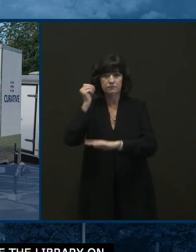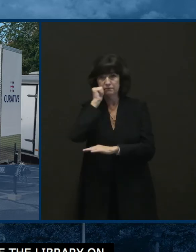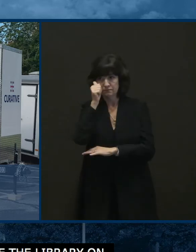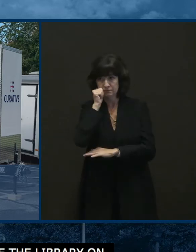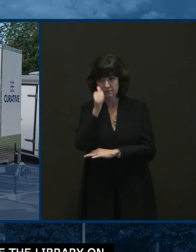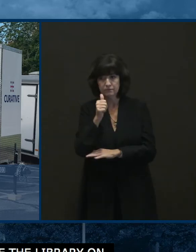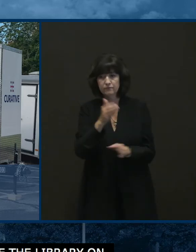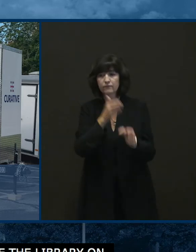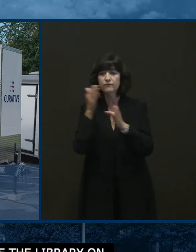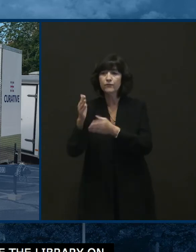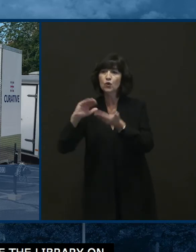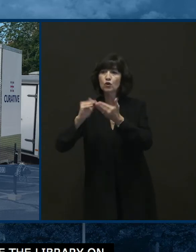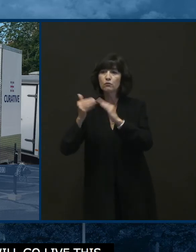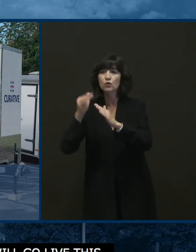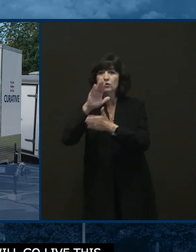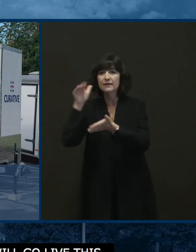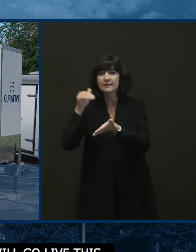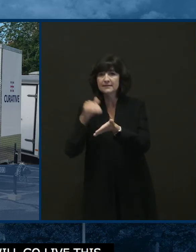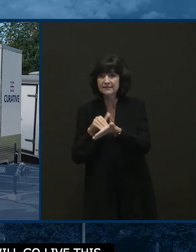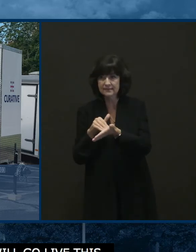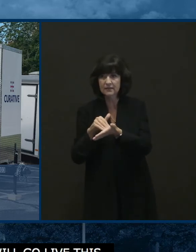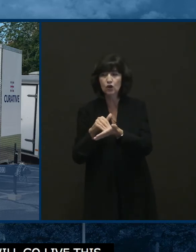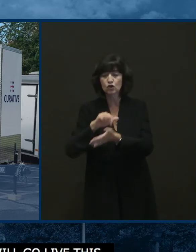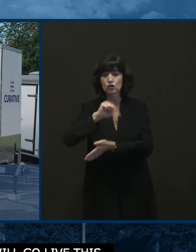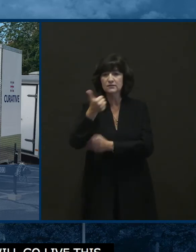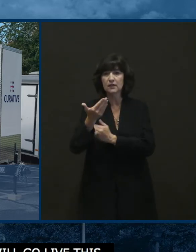from 10 to 6. So these are,